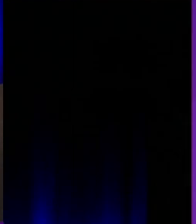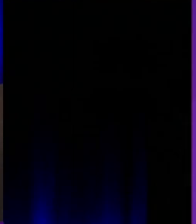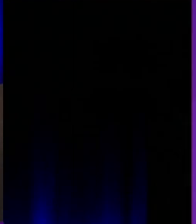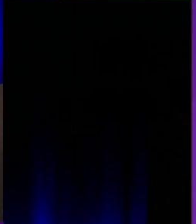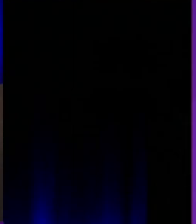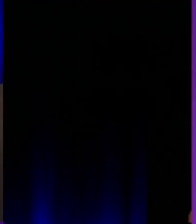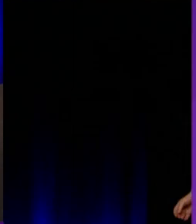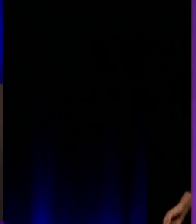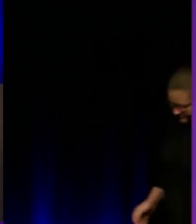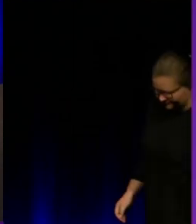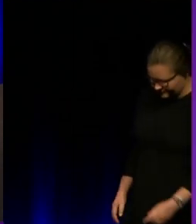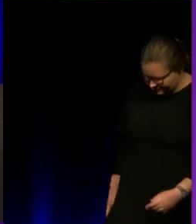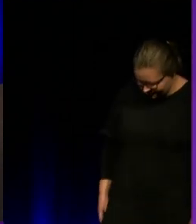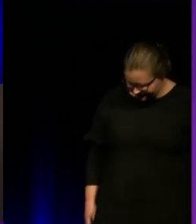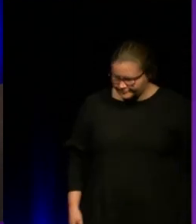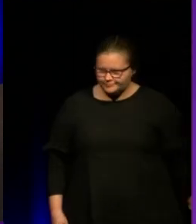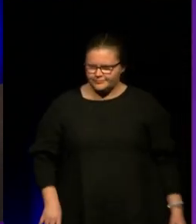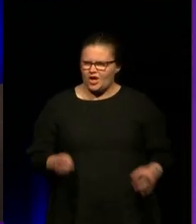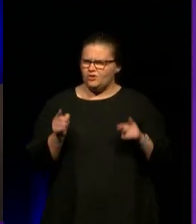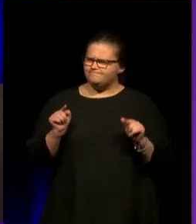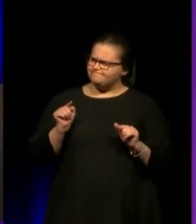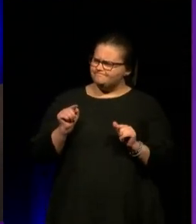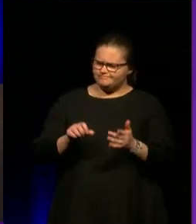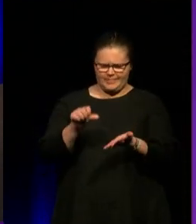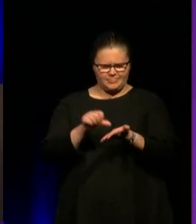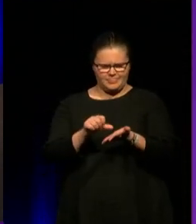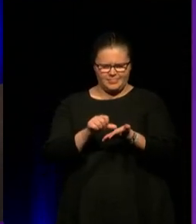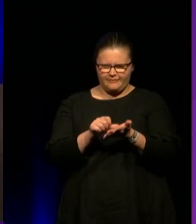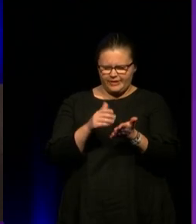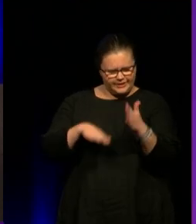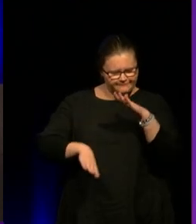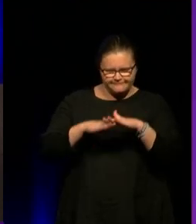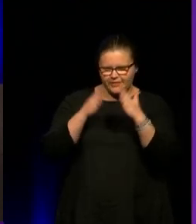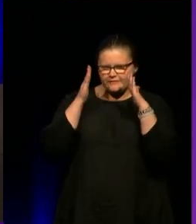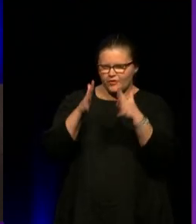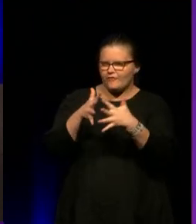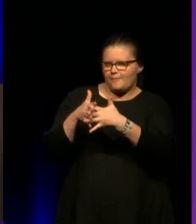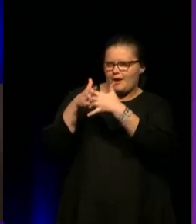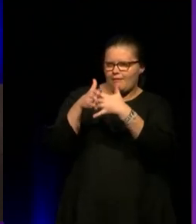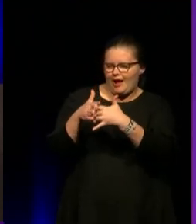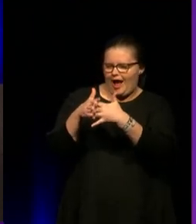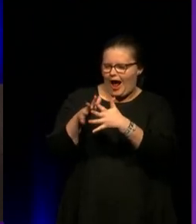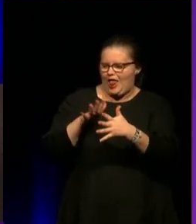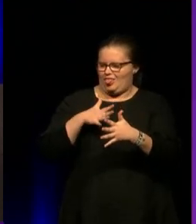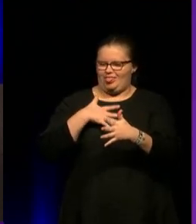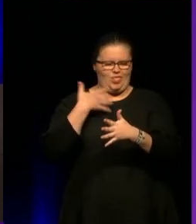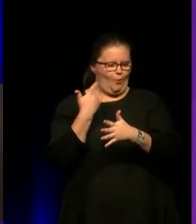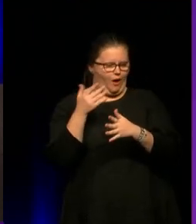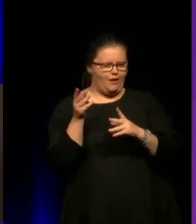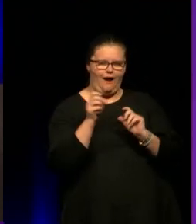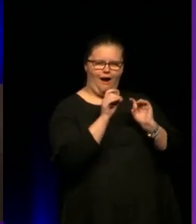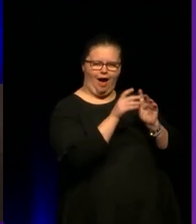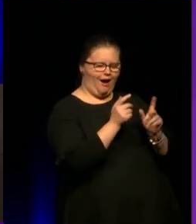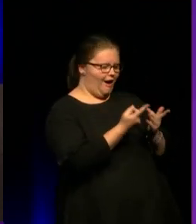market, supplying the US market. That was the deal. That was a deal. So if you get money from the US government, then they want all the product to go to America. Mm. They didn't set the